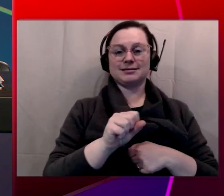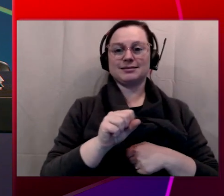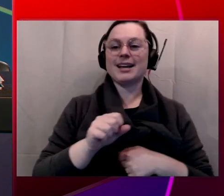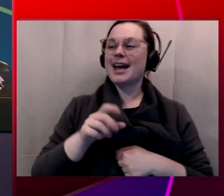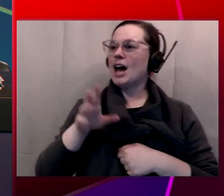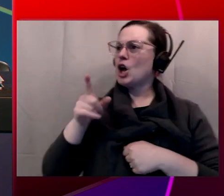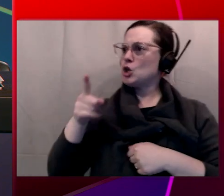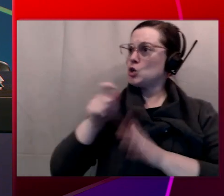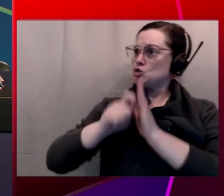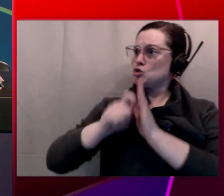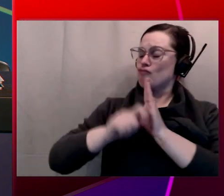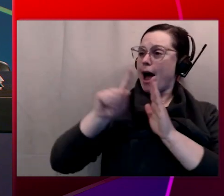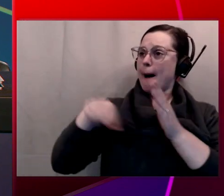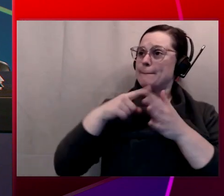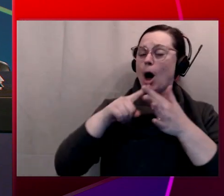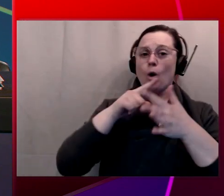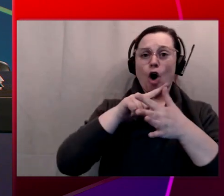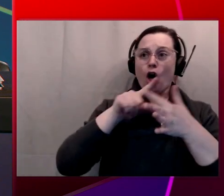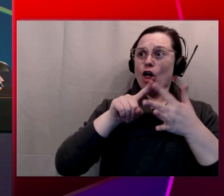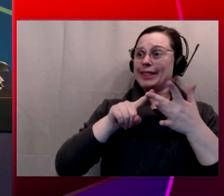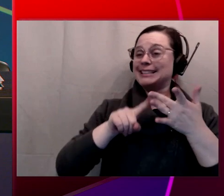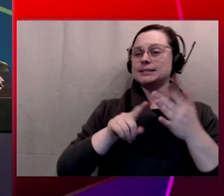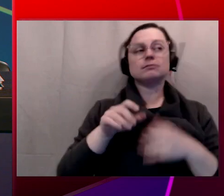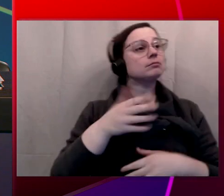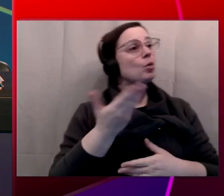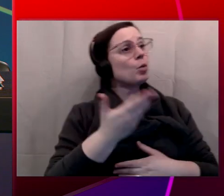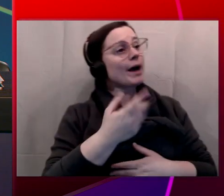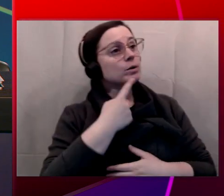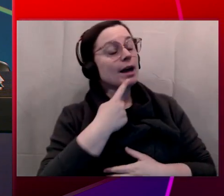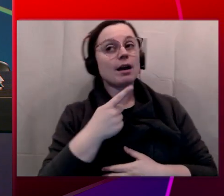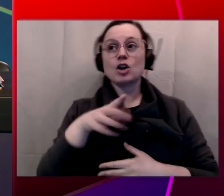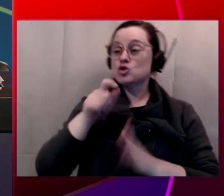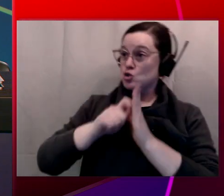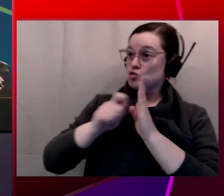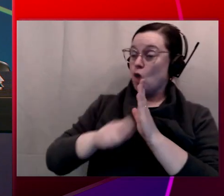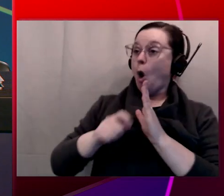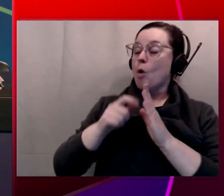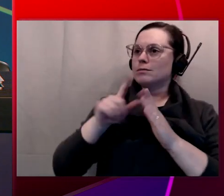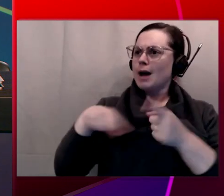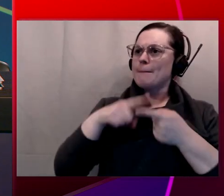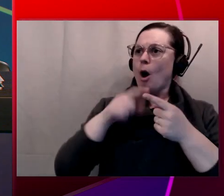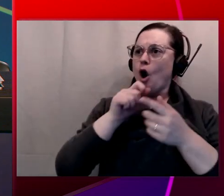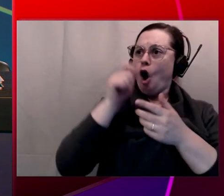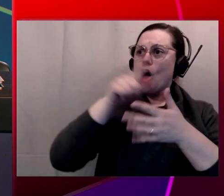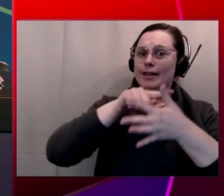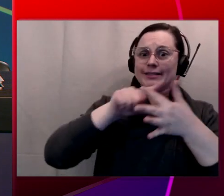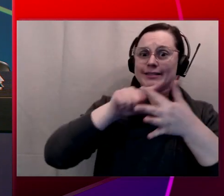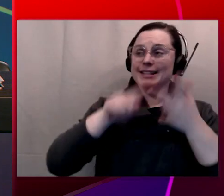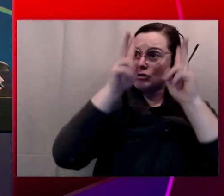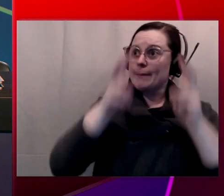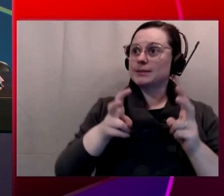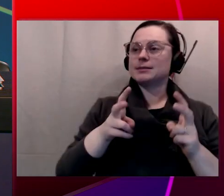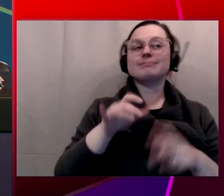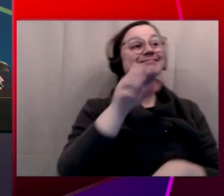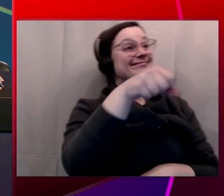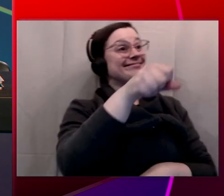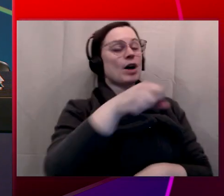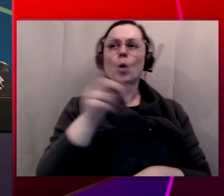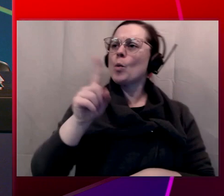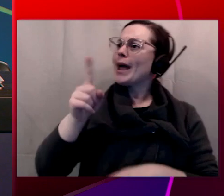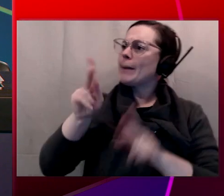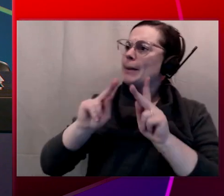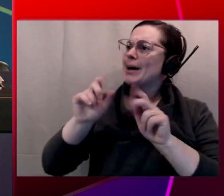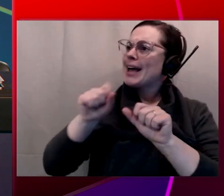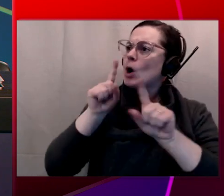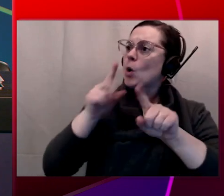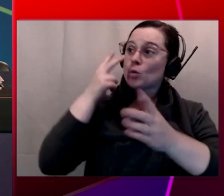all about this? Excuse me? You wrote content about all of this? Yeah. So where can someone go to read your content? I